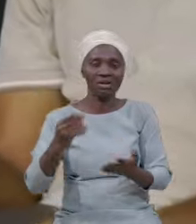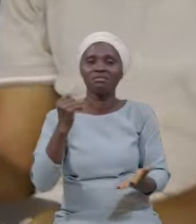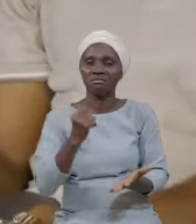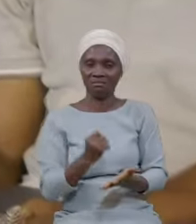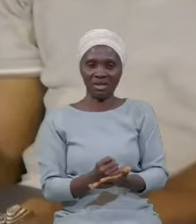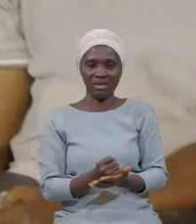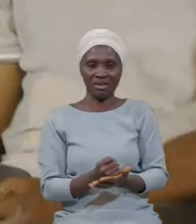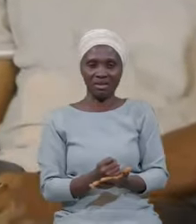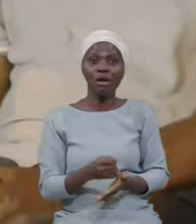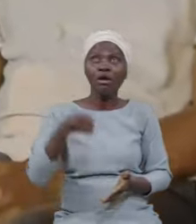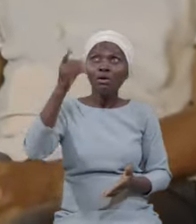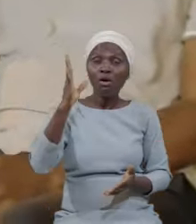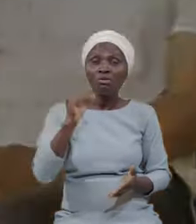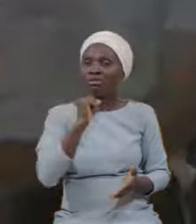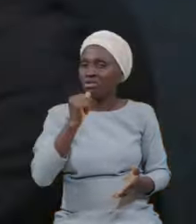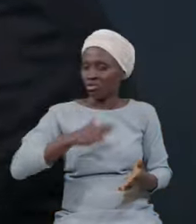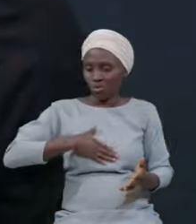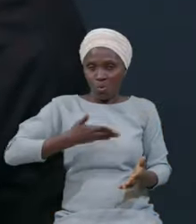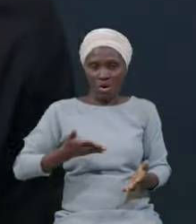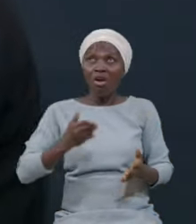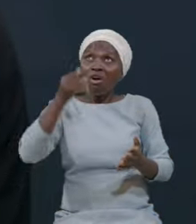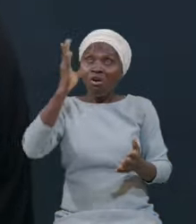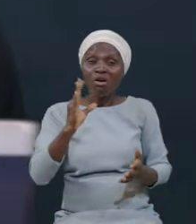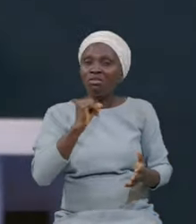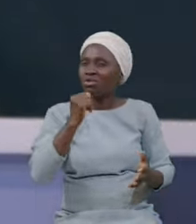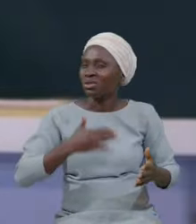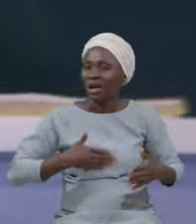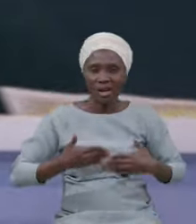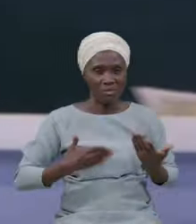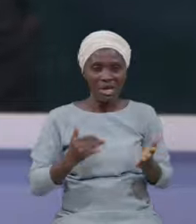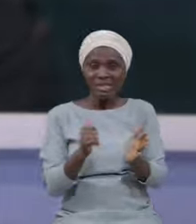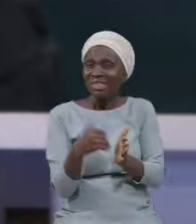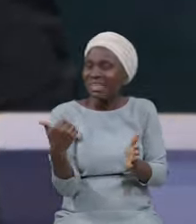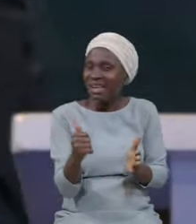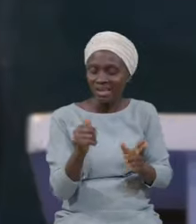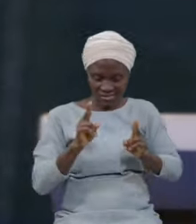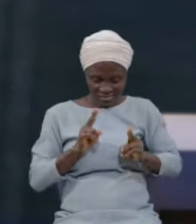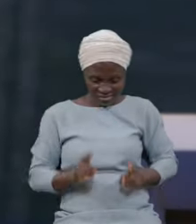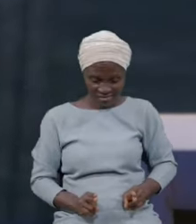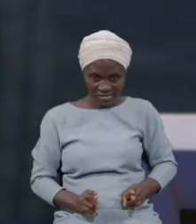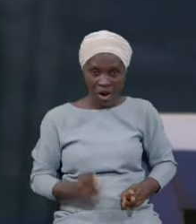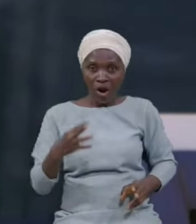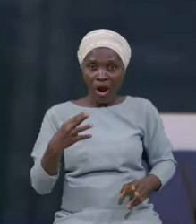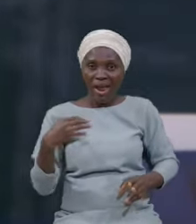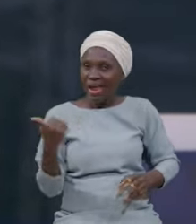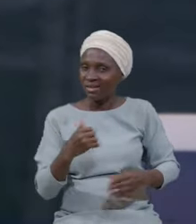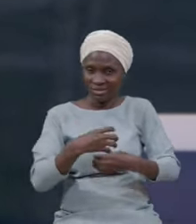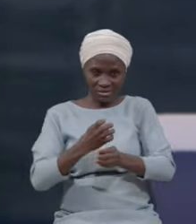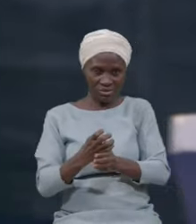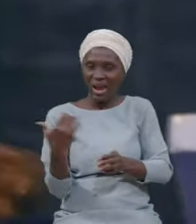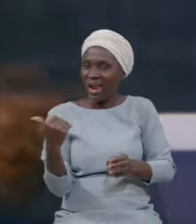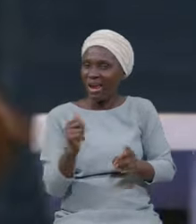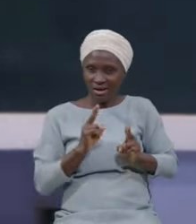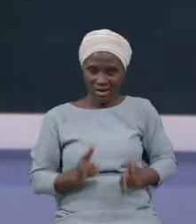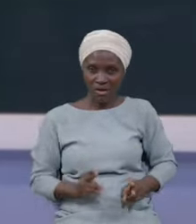willing, God is not happy that any creature of his creation, God is not willing